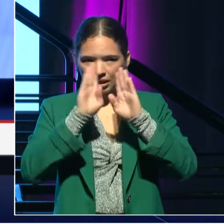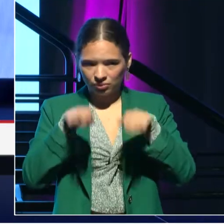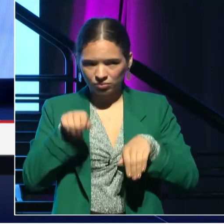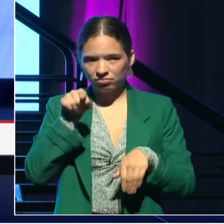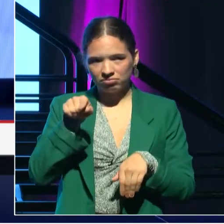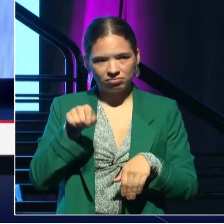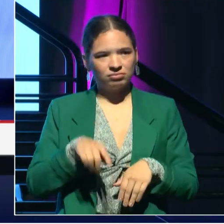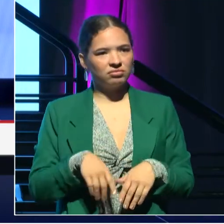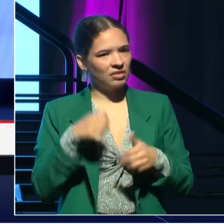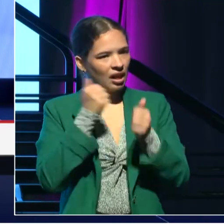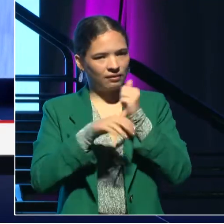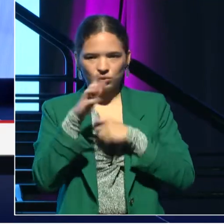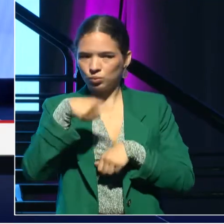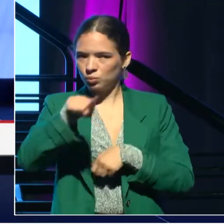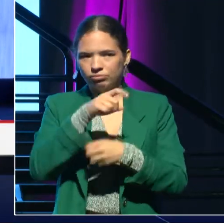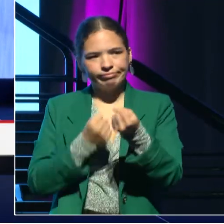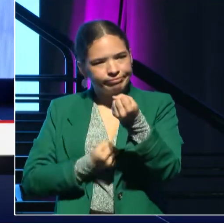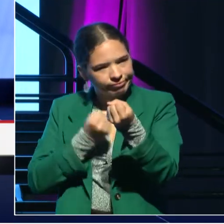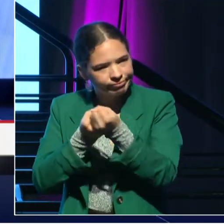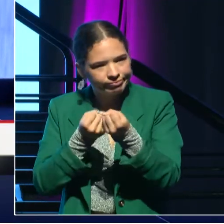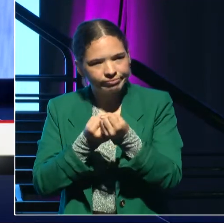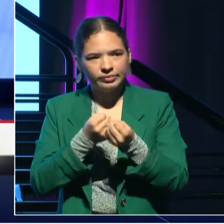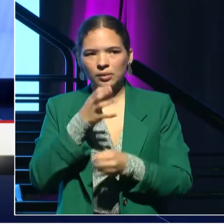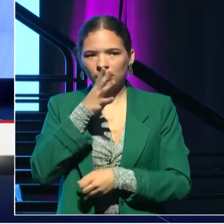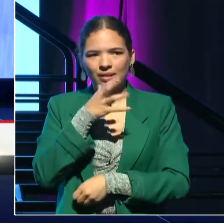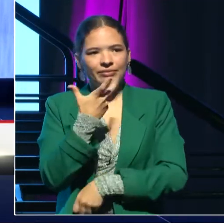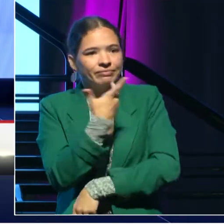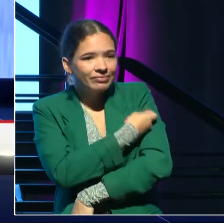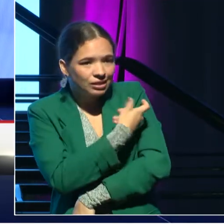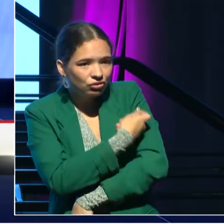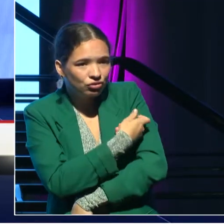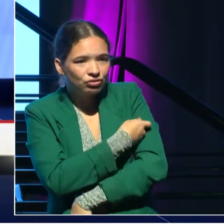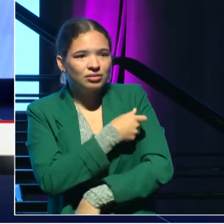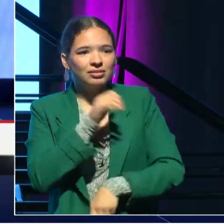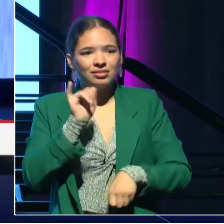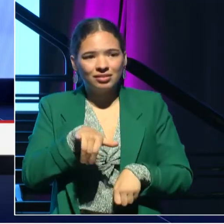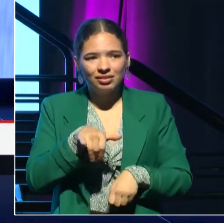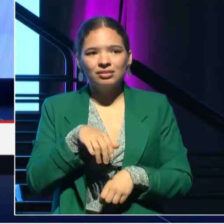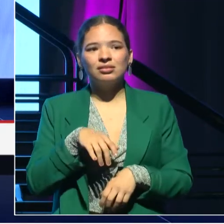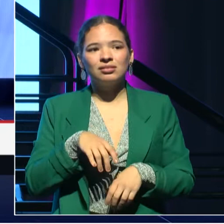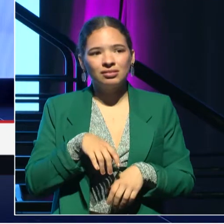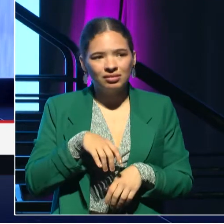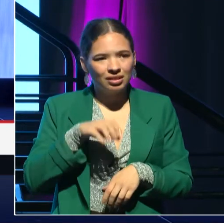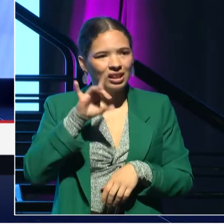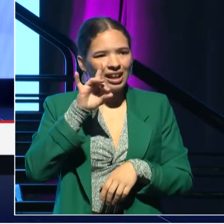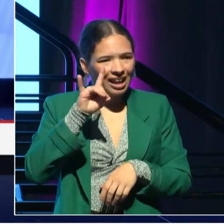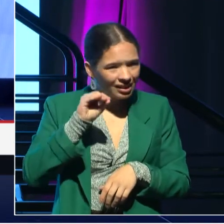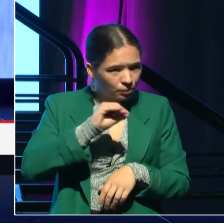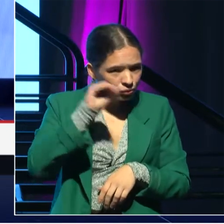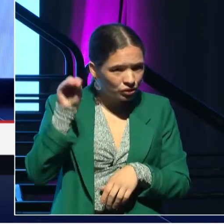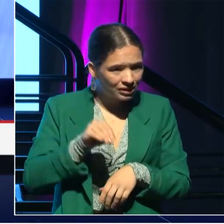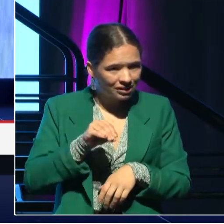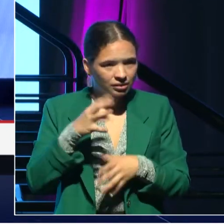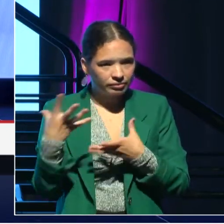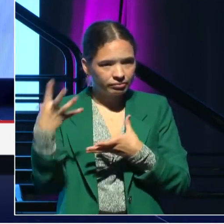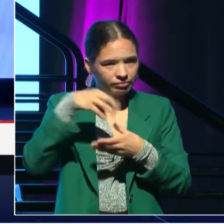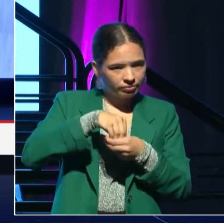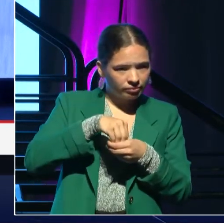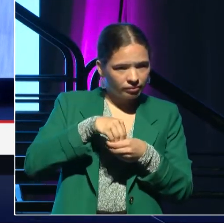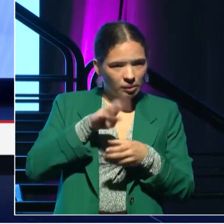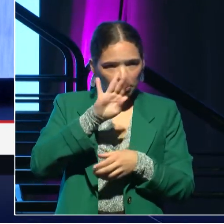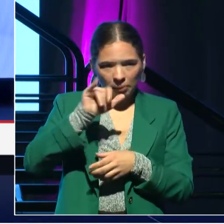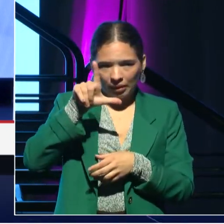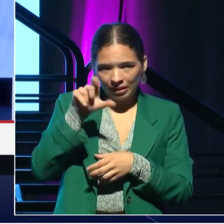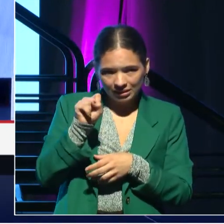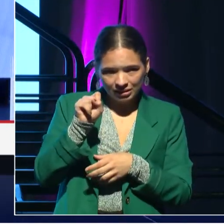support. It's called the Maternal Vaccination Act. And then 80% of the rest was in a big bill called the Build Back